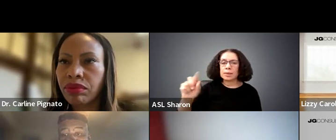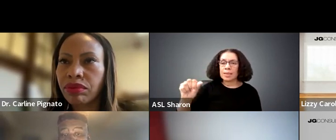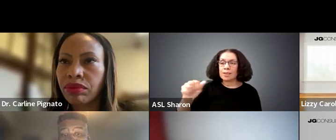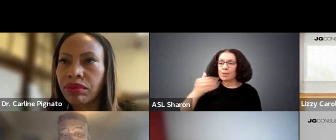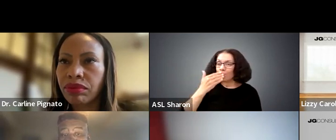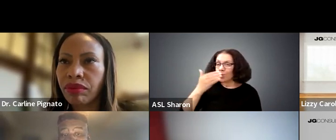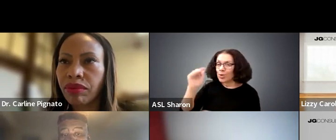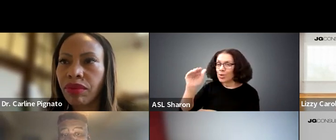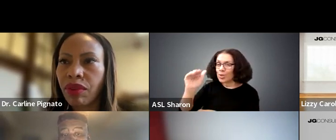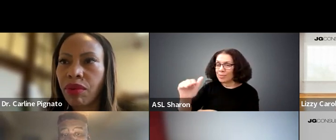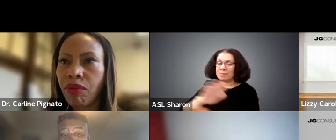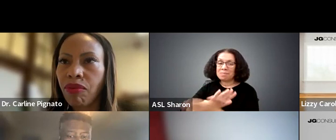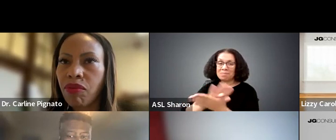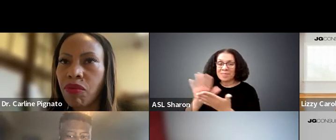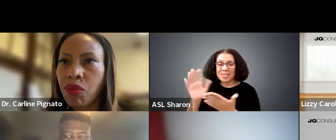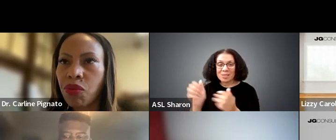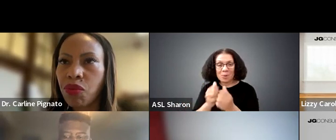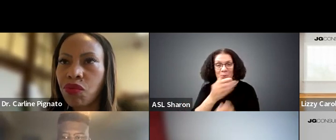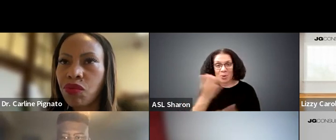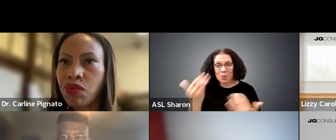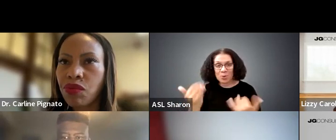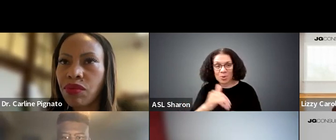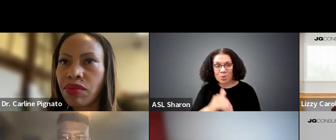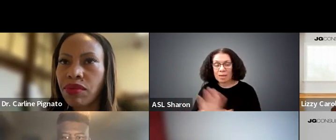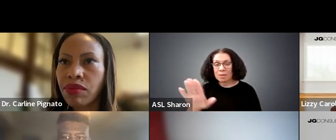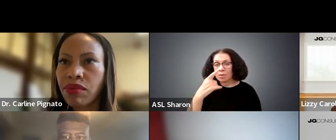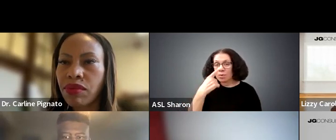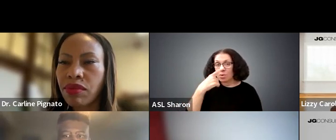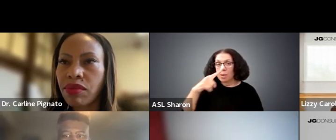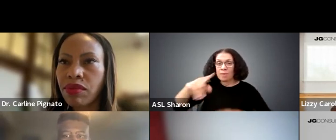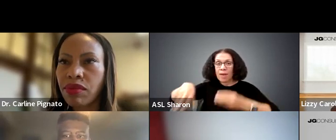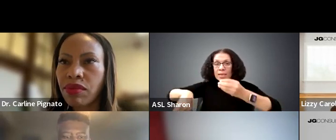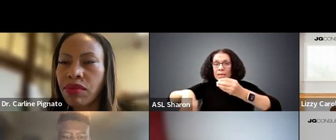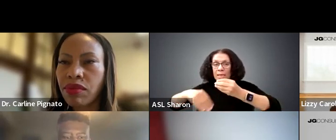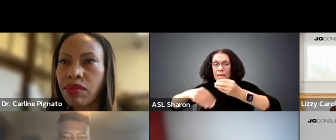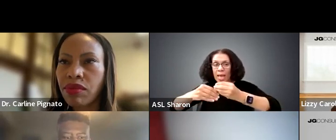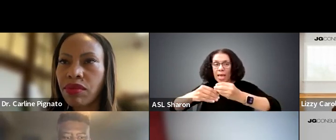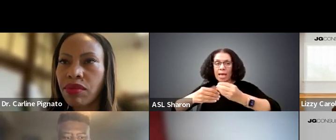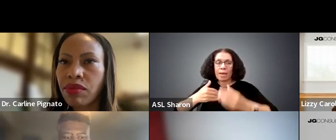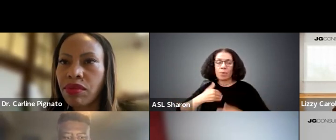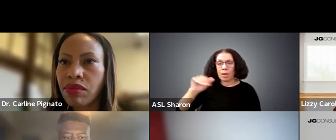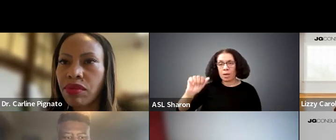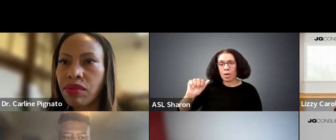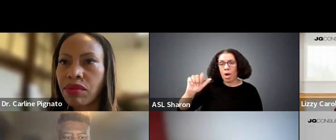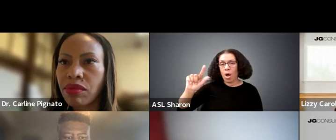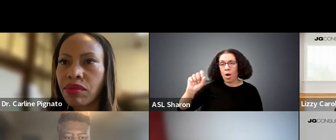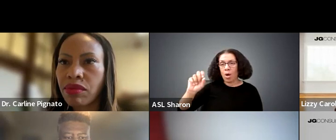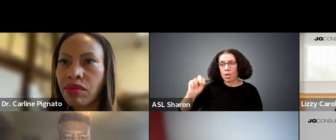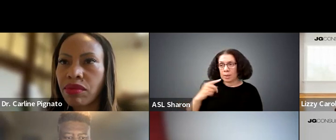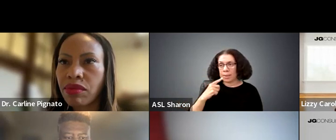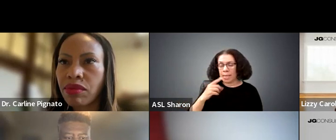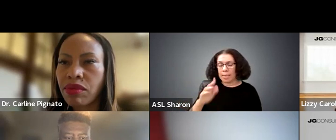everyone. It's good to be with you this evening. If I could just add to what my colleague Alton Fraley has said,